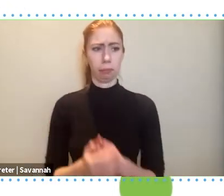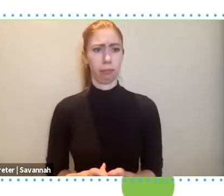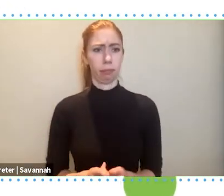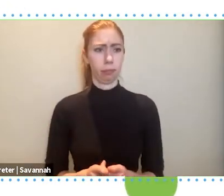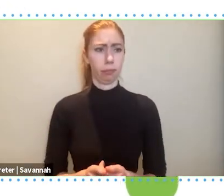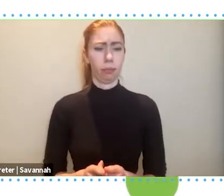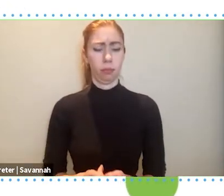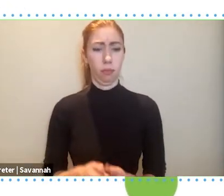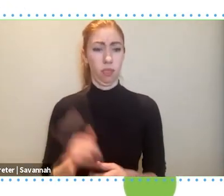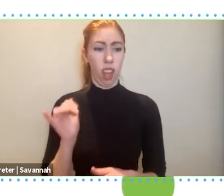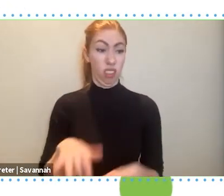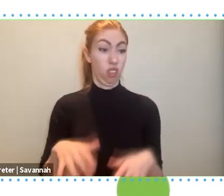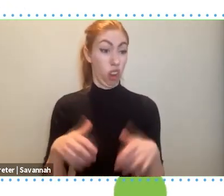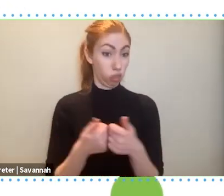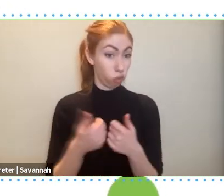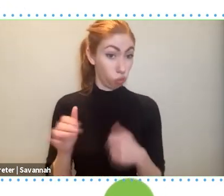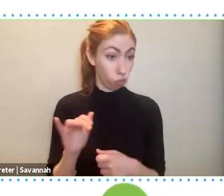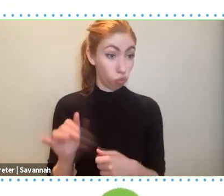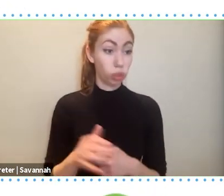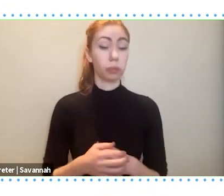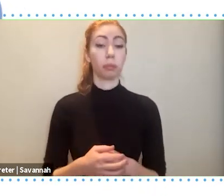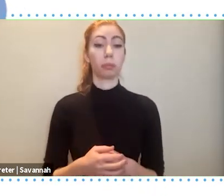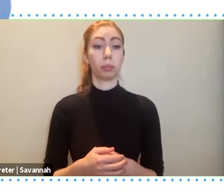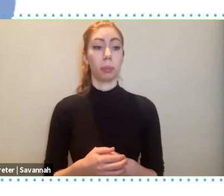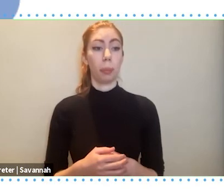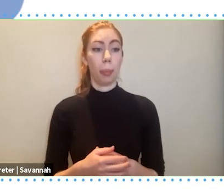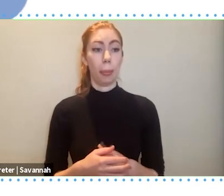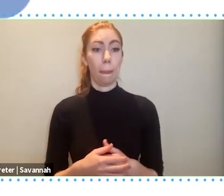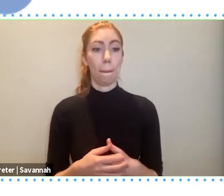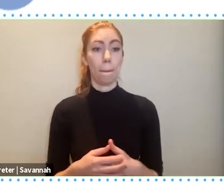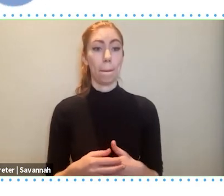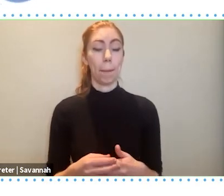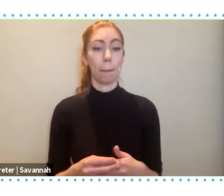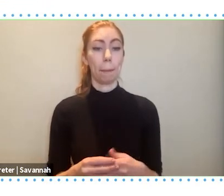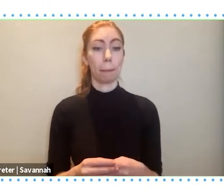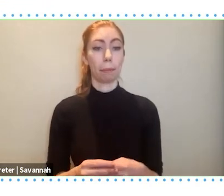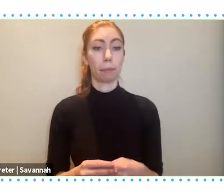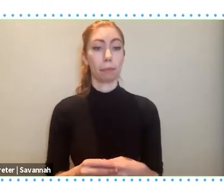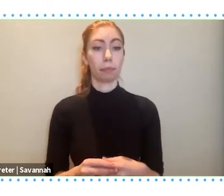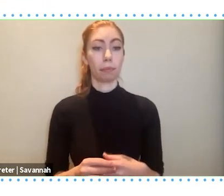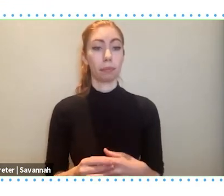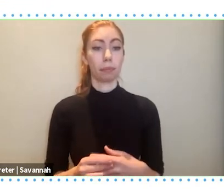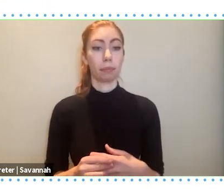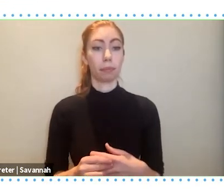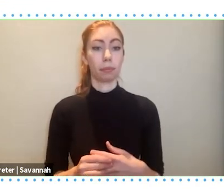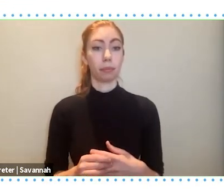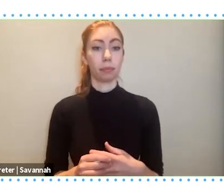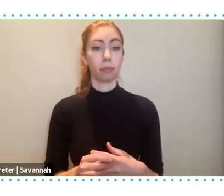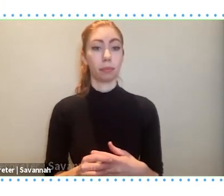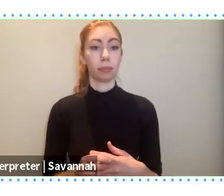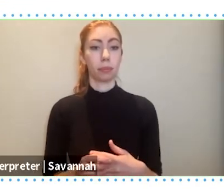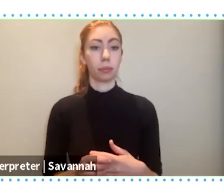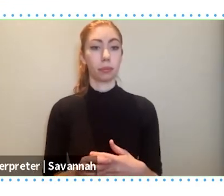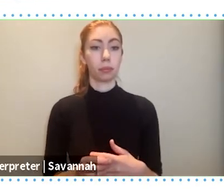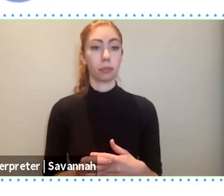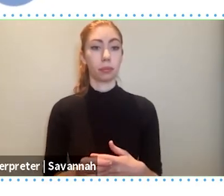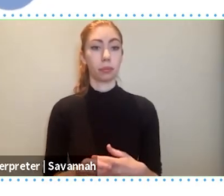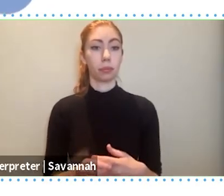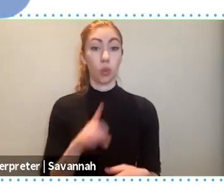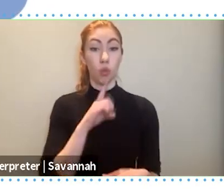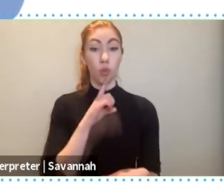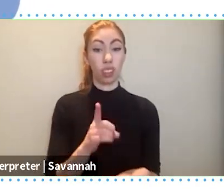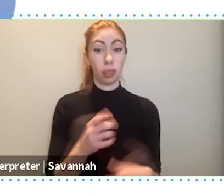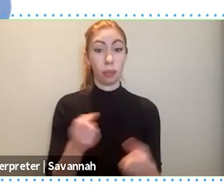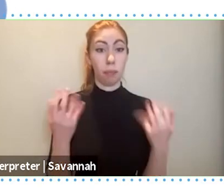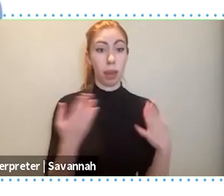what else? Can you put a name on that? And I think, the fact that we are so limited by this paradigm is one of the barriers to having a really